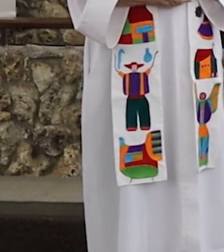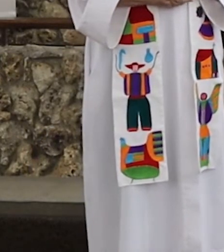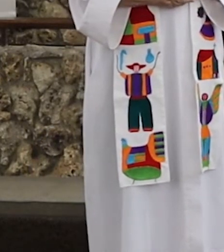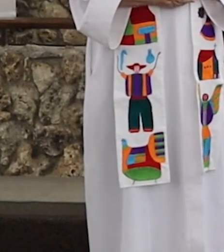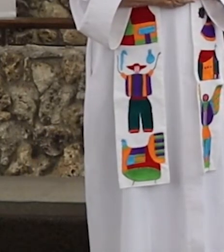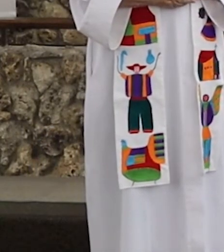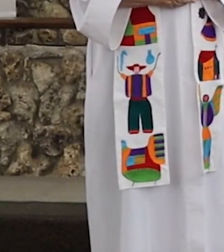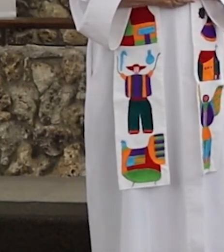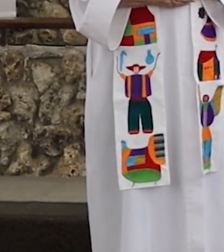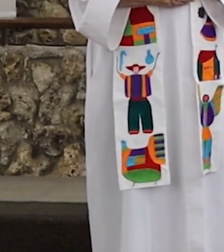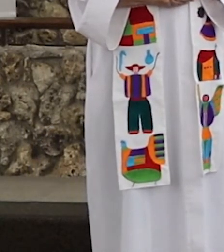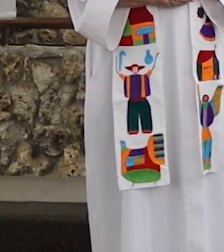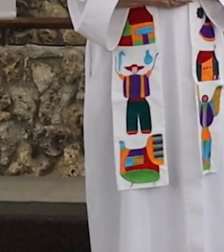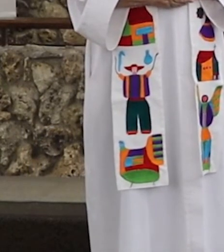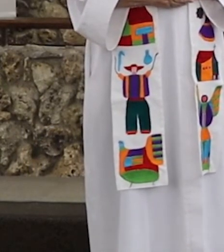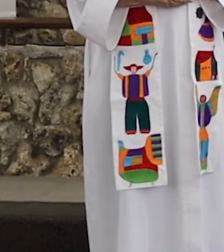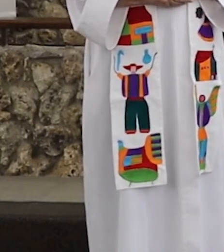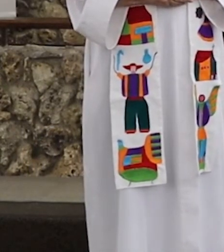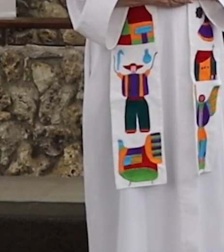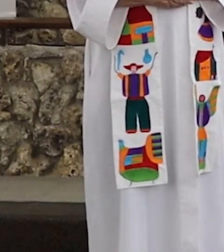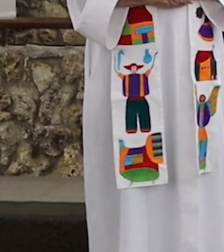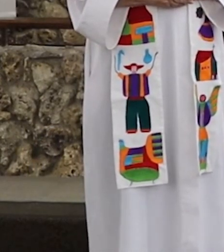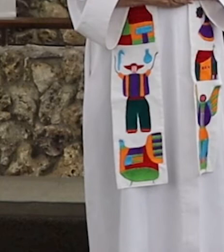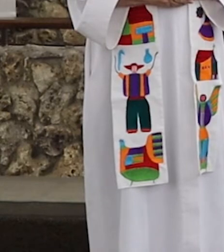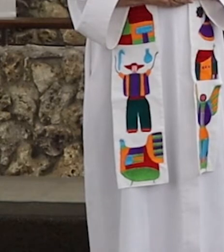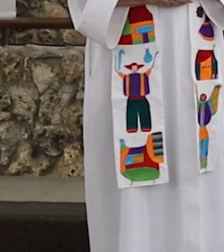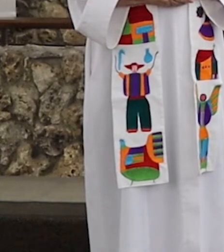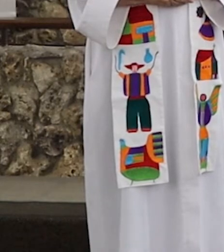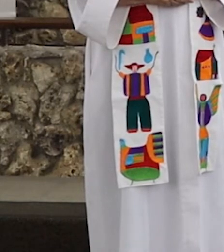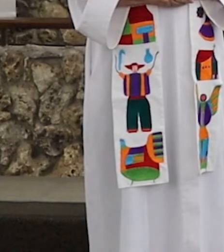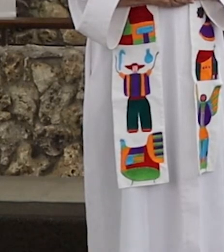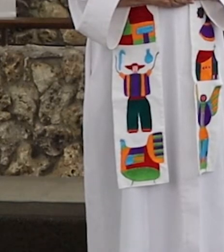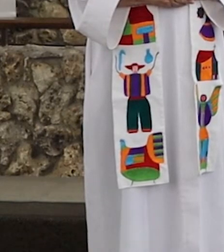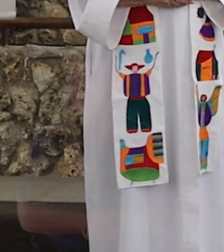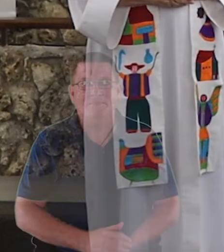Christ is risen, just as he said. Go in peace,